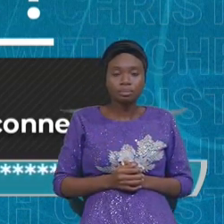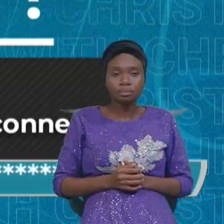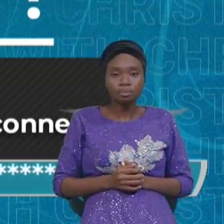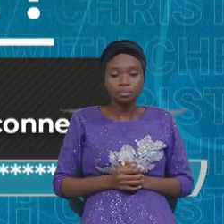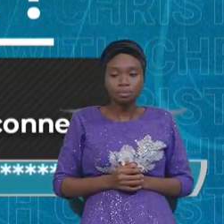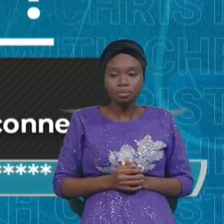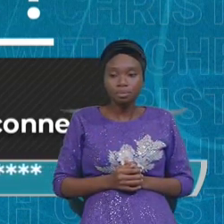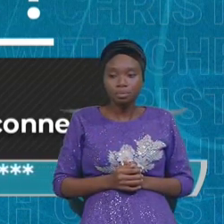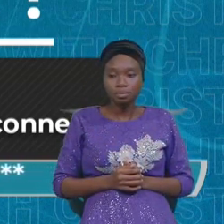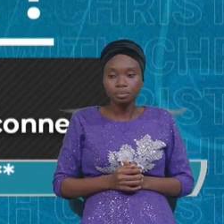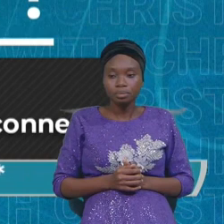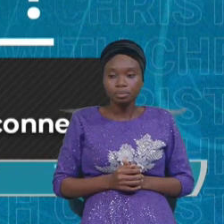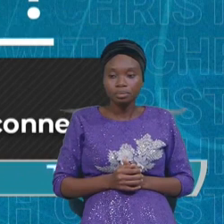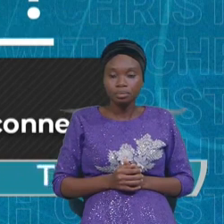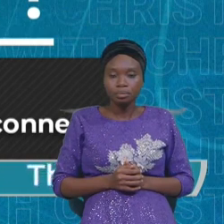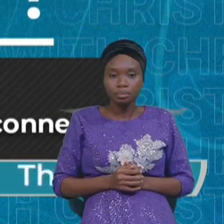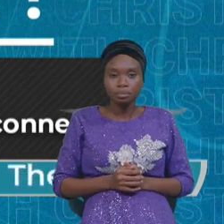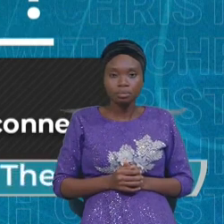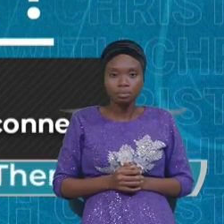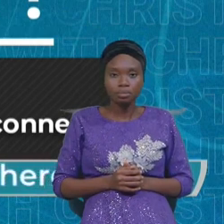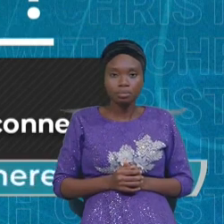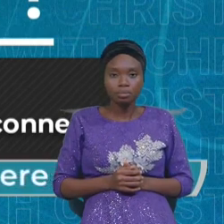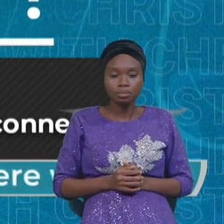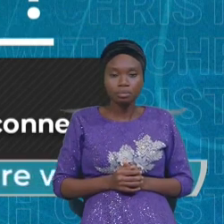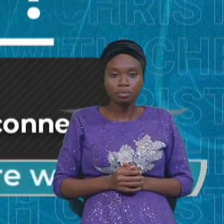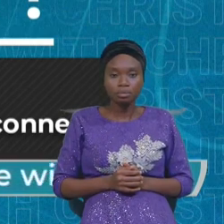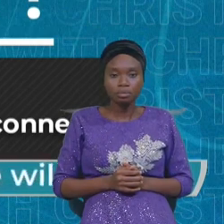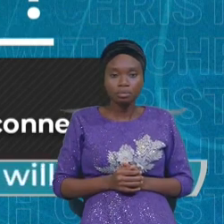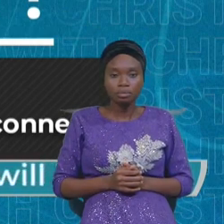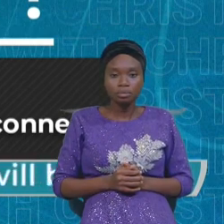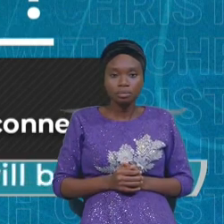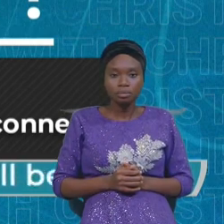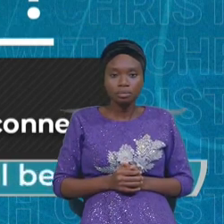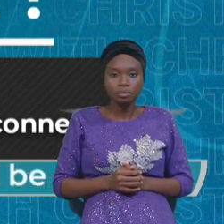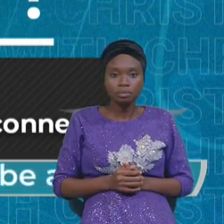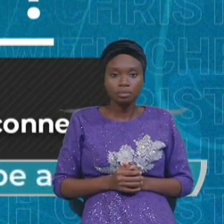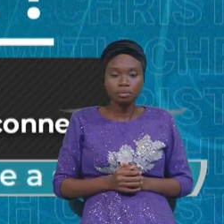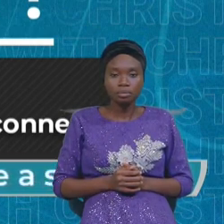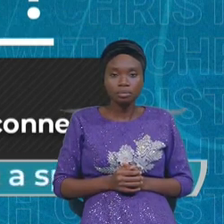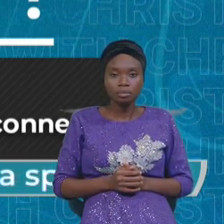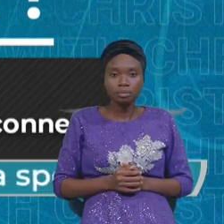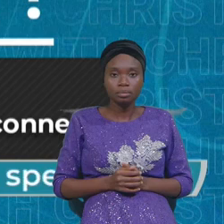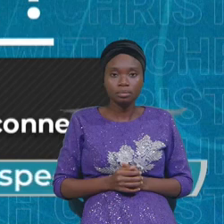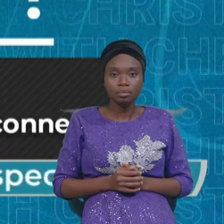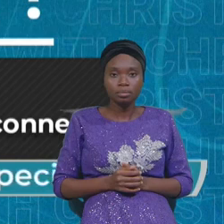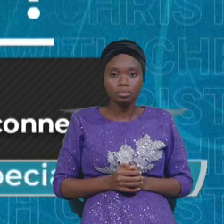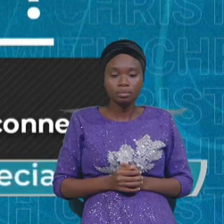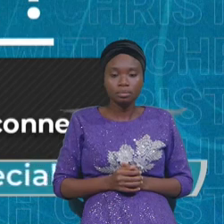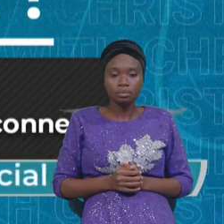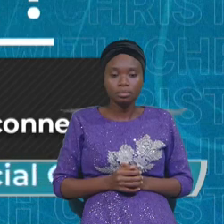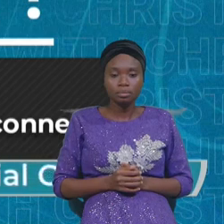my right. If you are true, thank you very much. I've seen you there. The middle